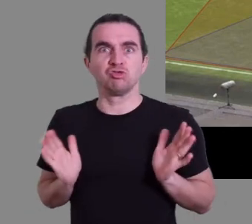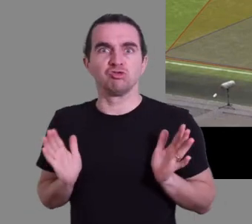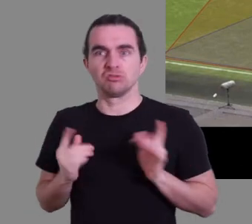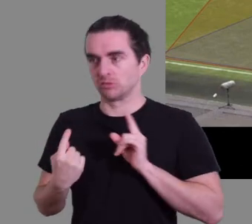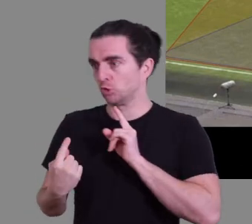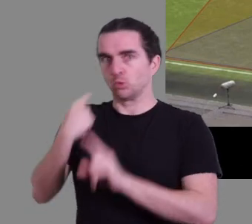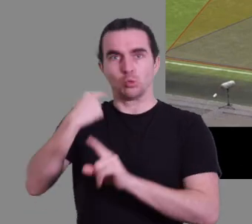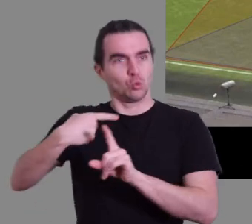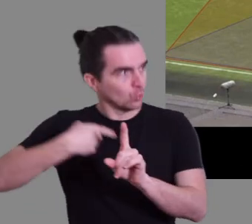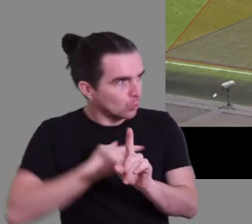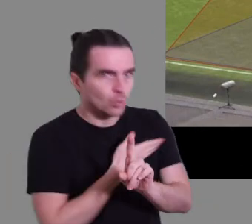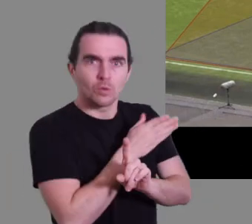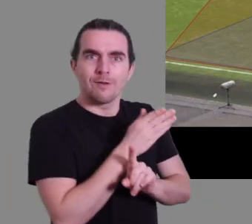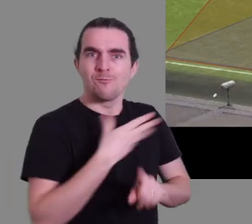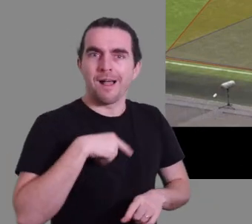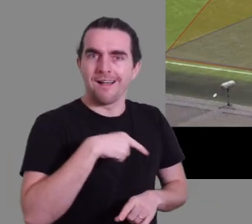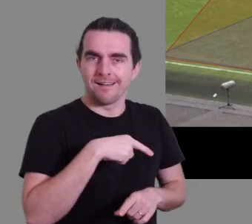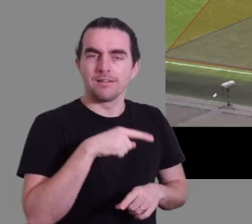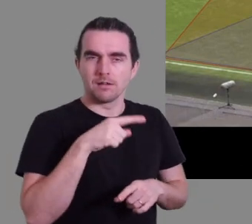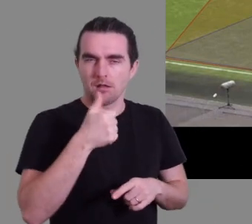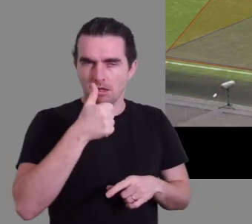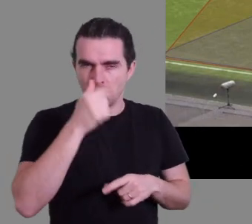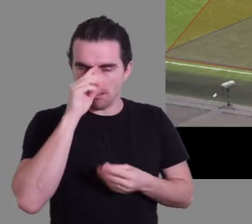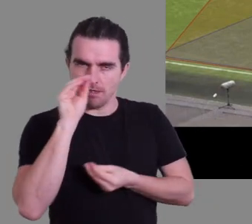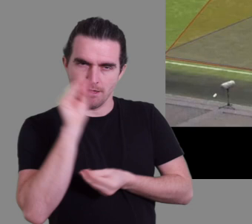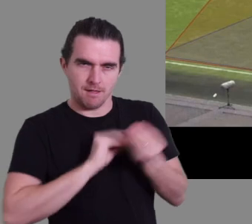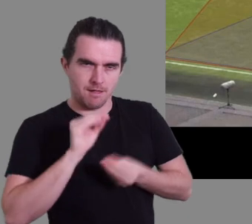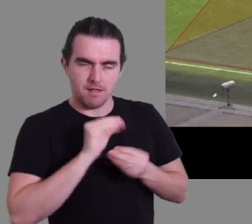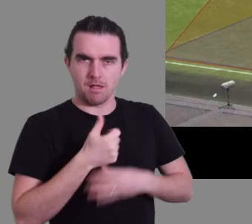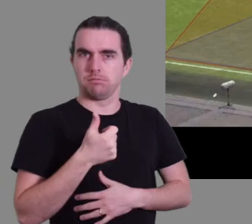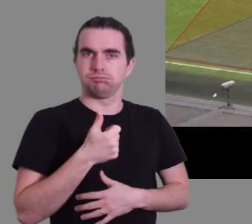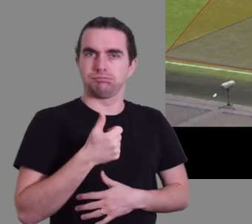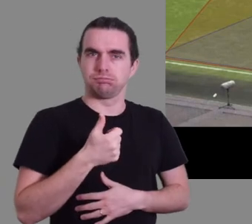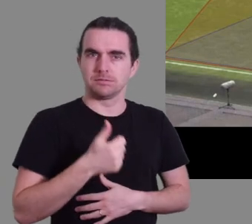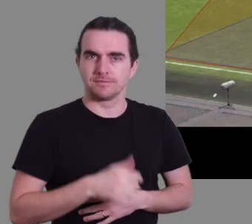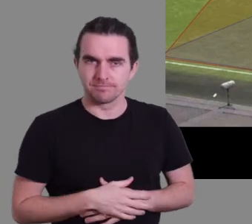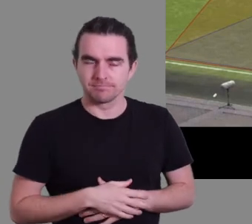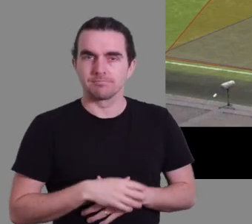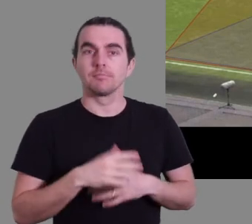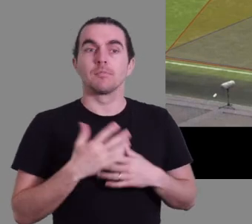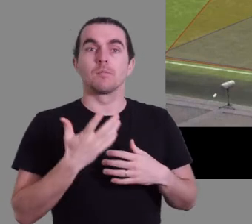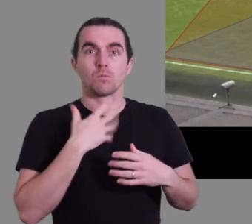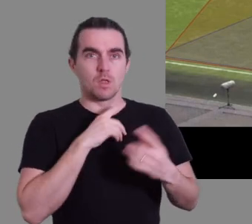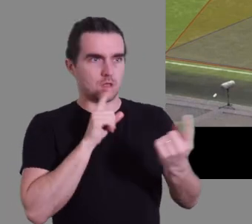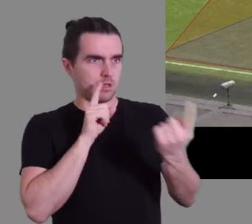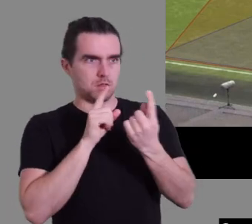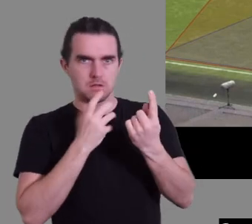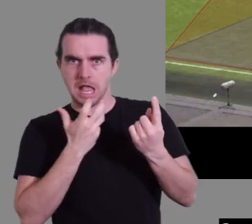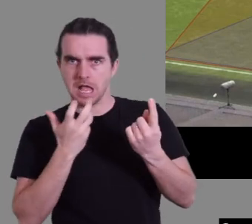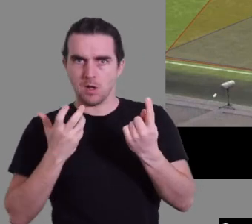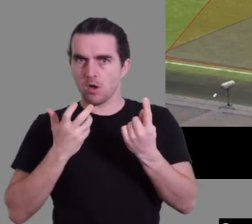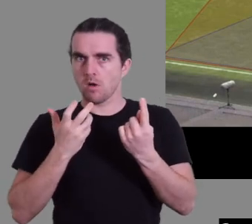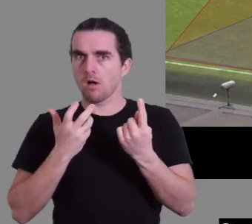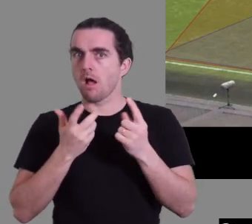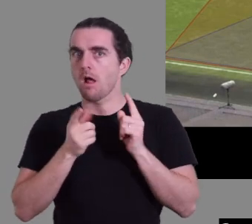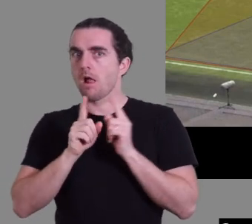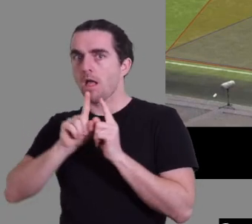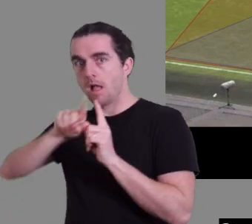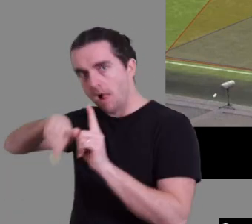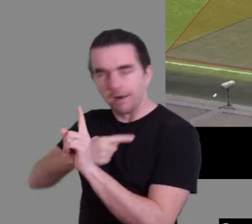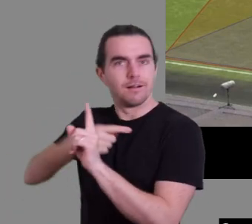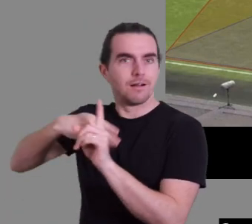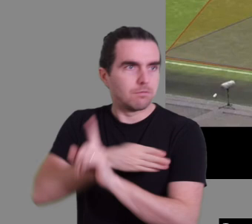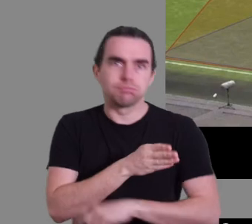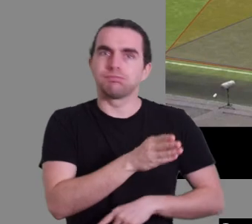knows the idea of one of the big tactics here is change of direction. So he's bringing in